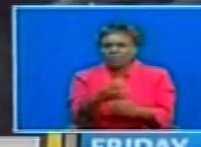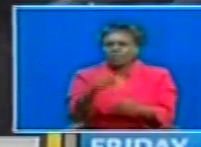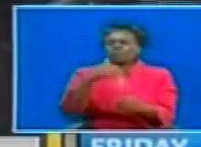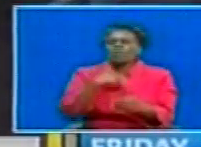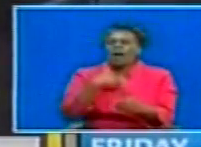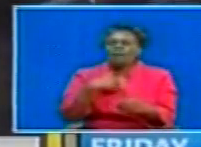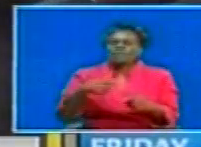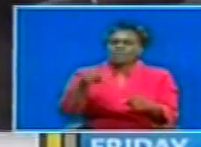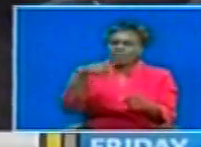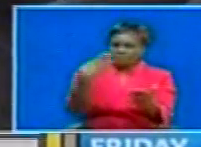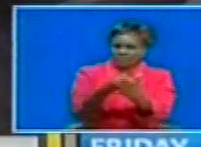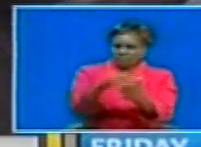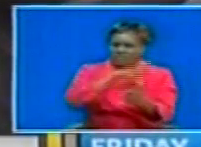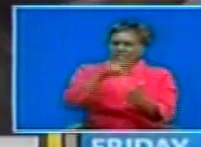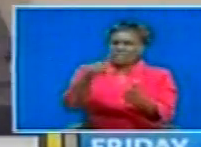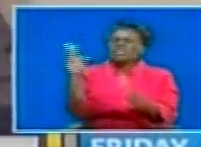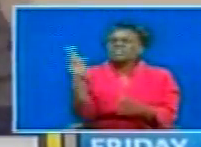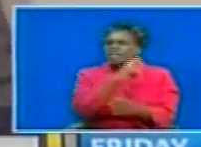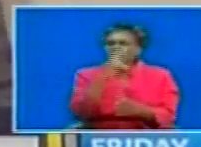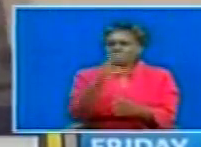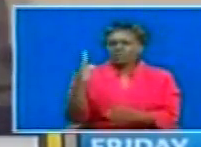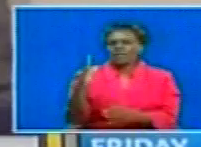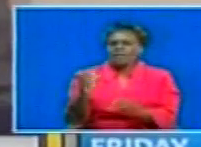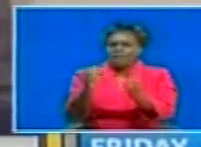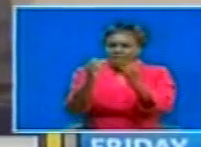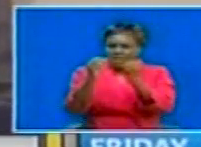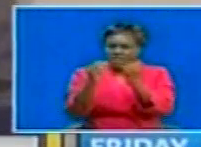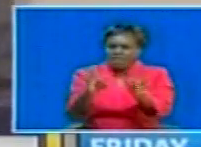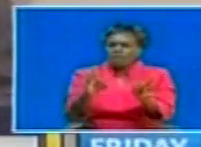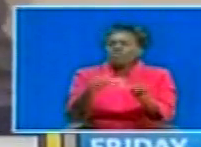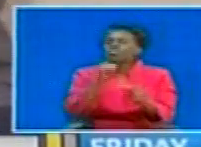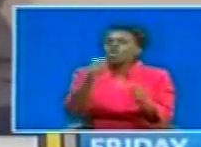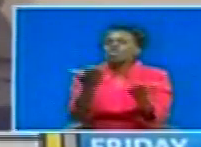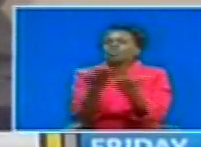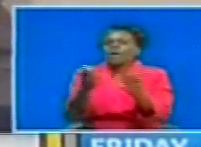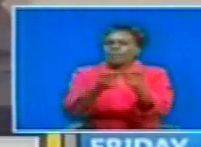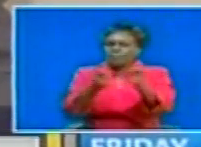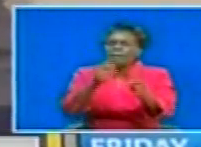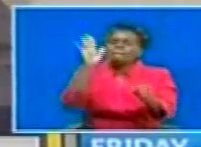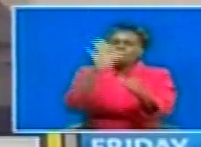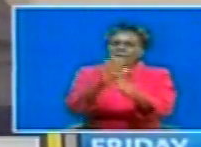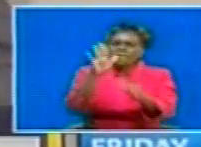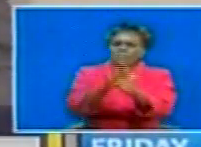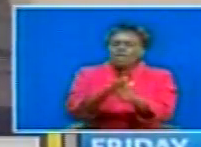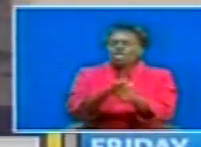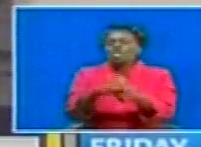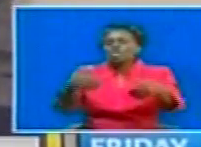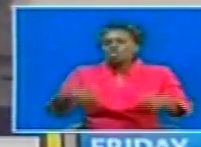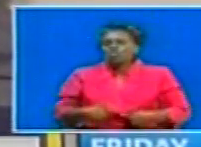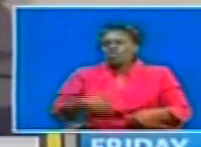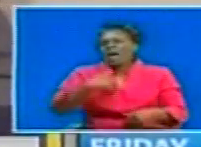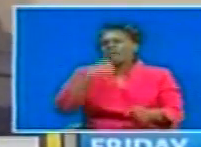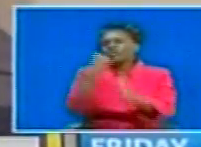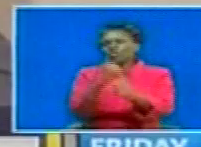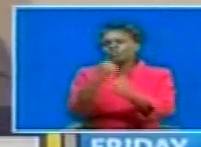a livelihood would be a threat to security. If not well managed, a large number of idle, frustrated